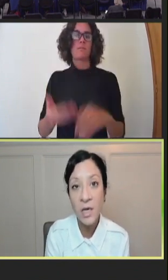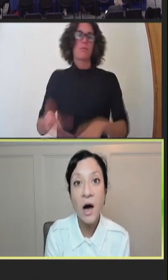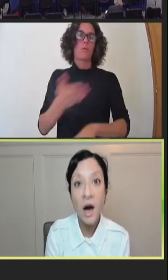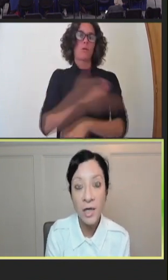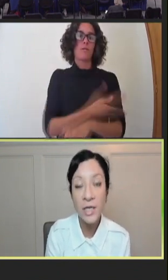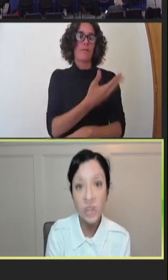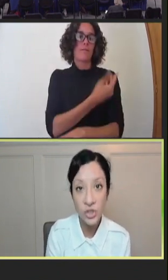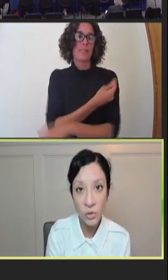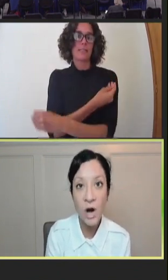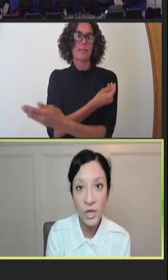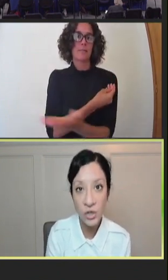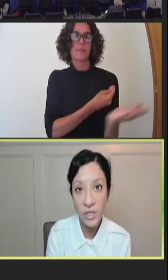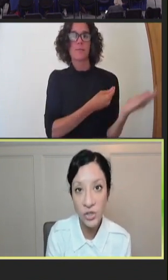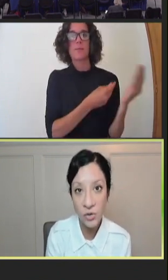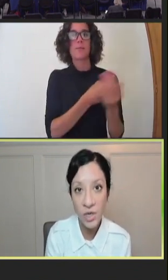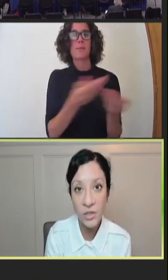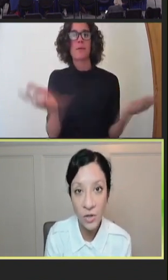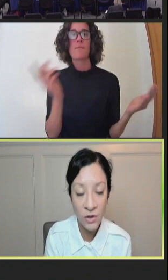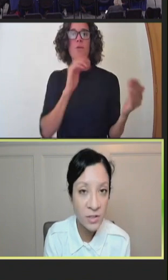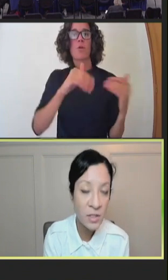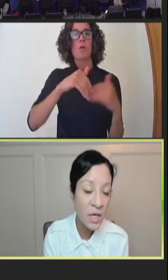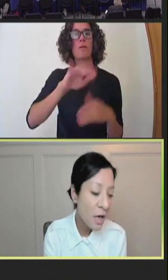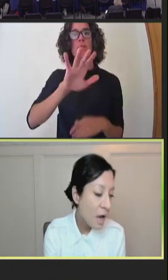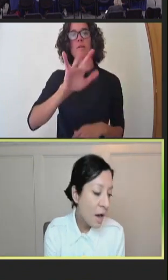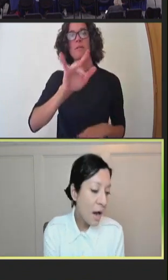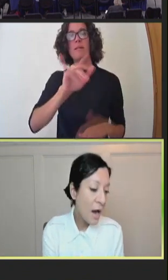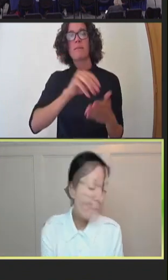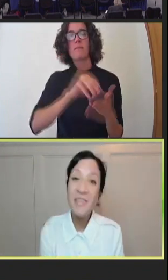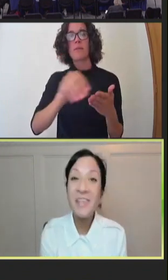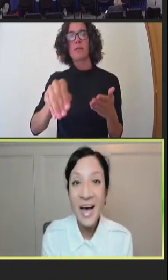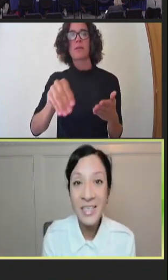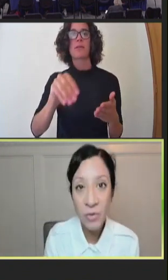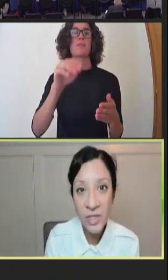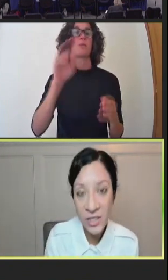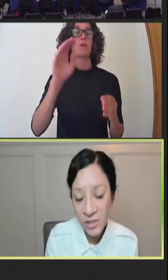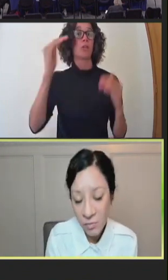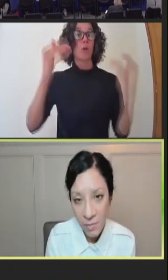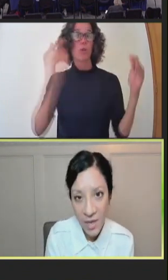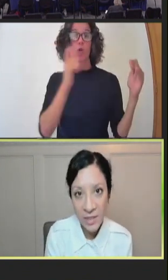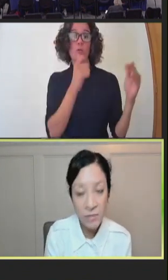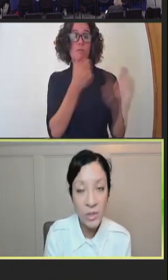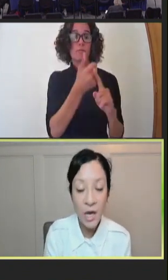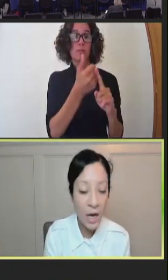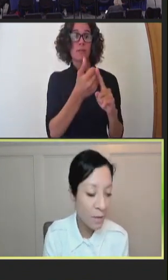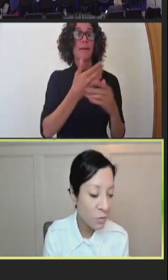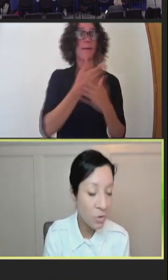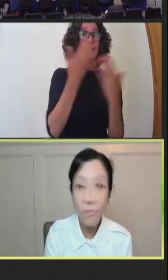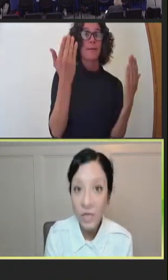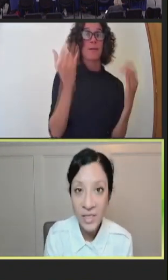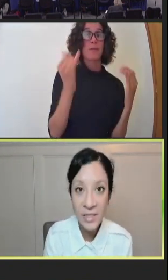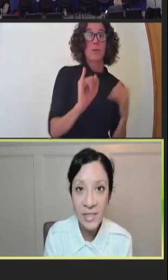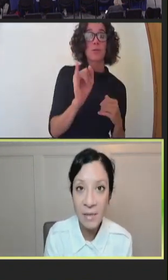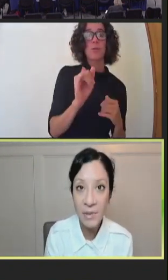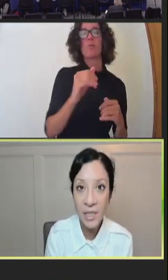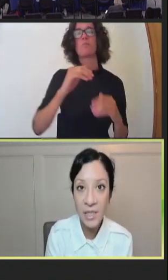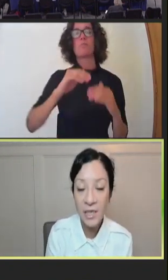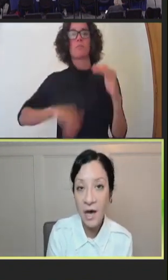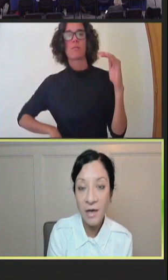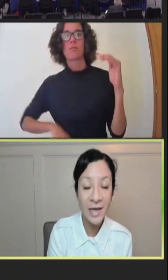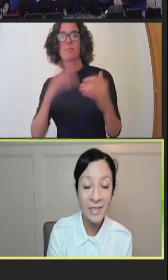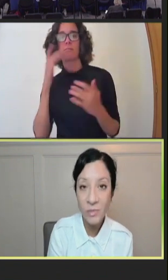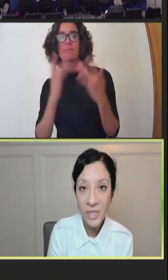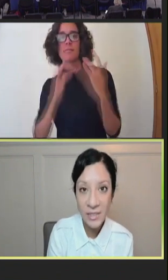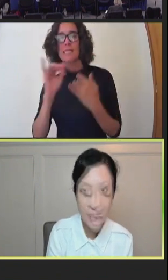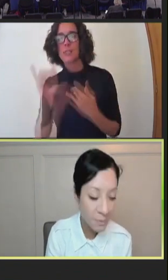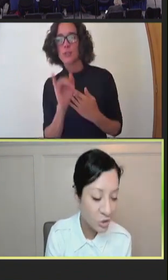million uninsured or underinsured adults. And then the last point I just want to make is we look forward to